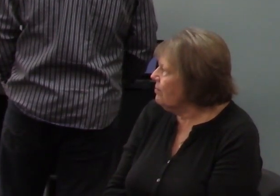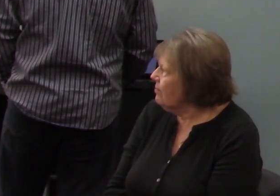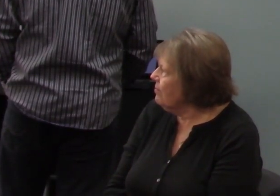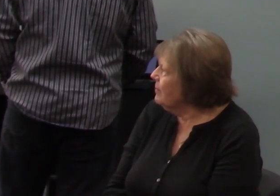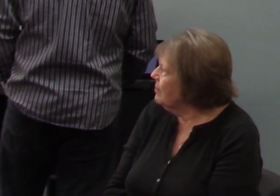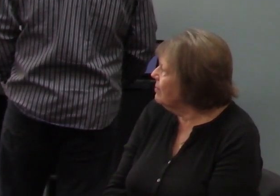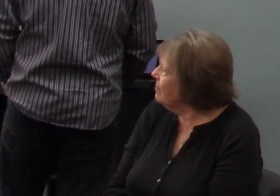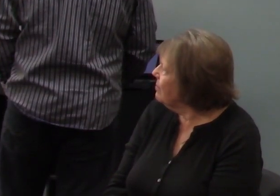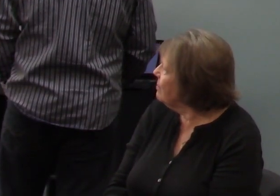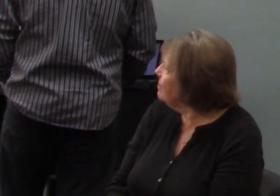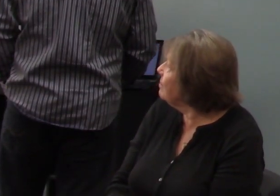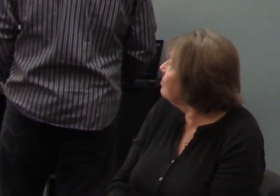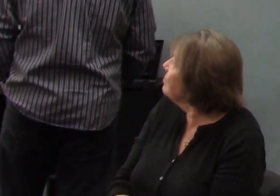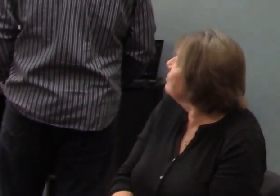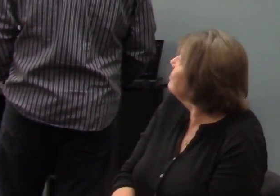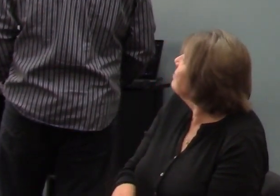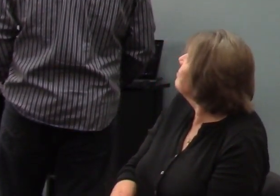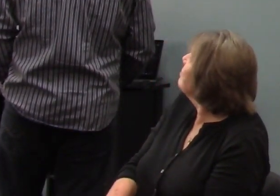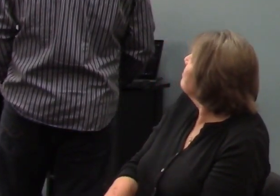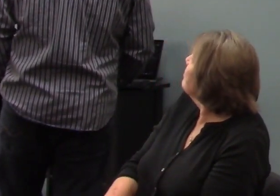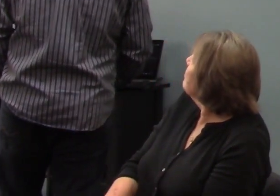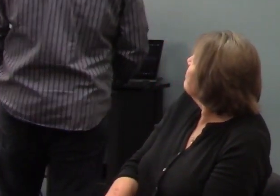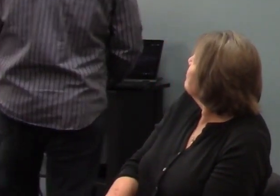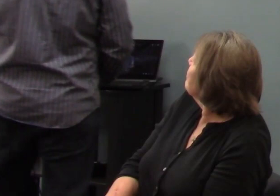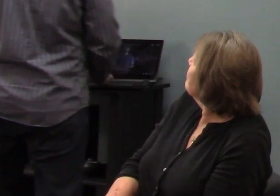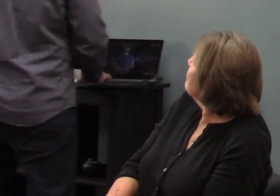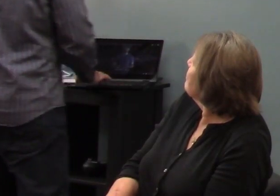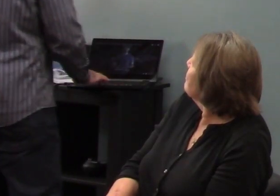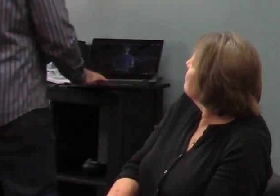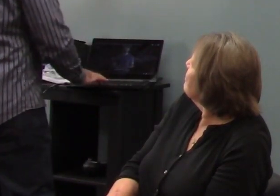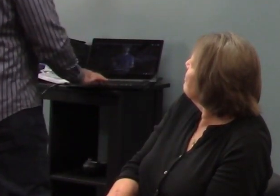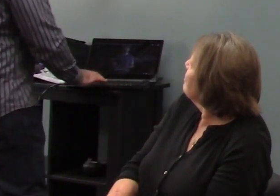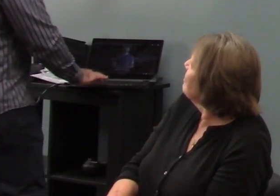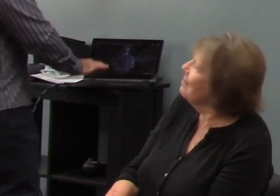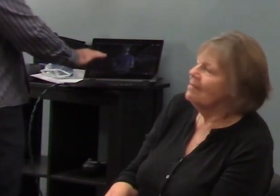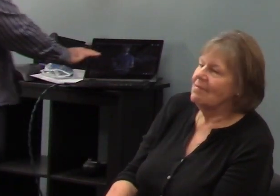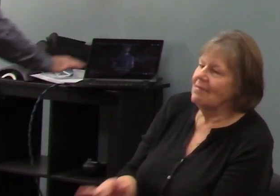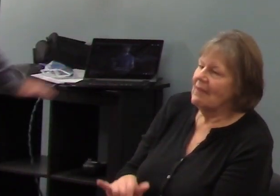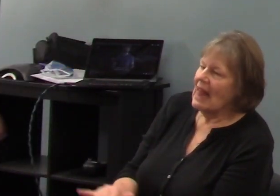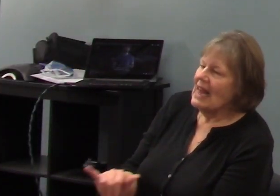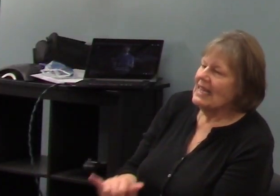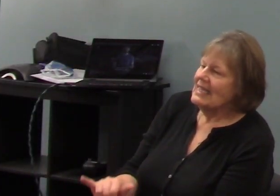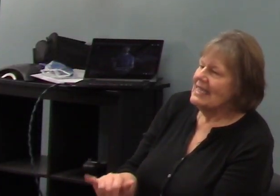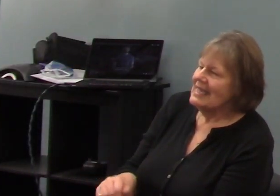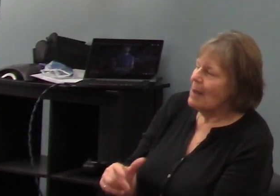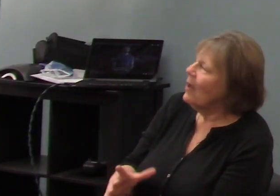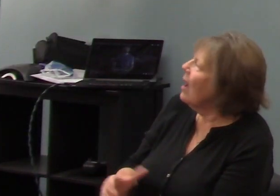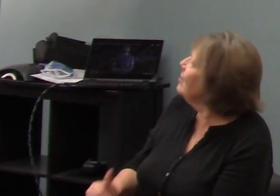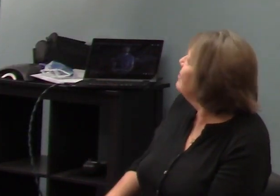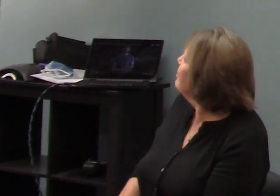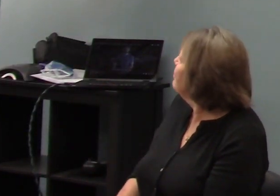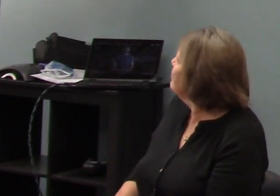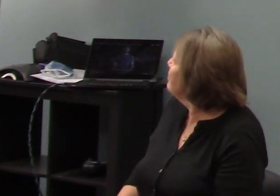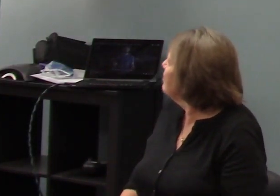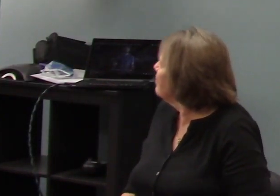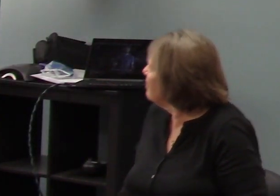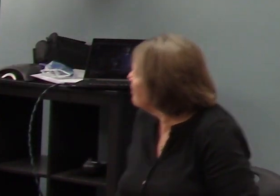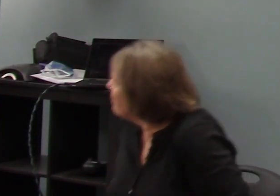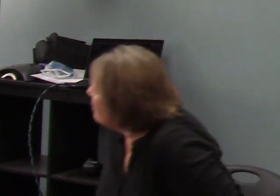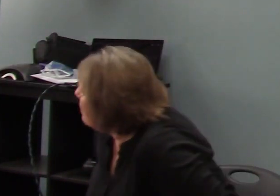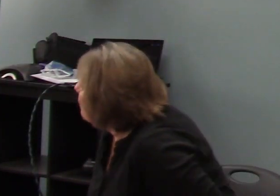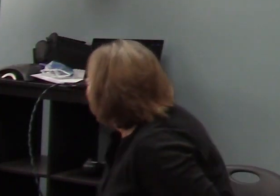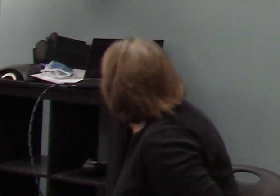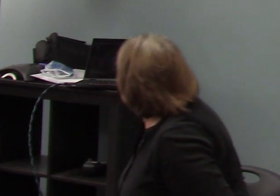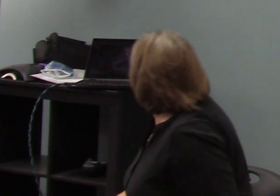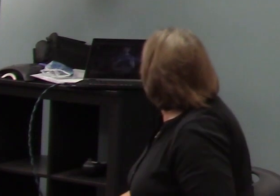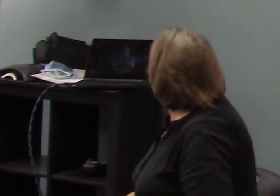So, let's see here. So I want you to watch the same guy. This is a pretty good. Have direct evidence from those very early stages.